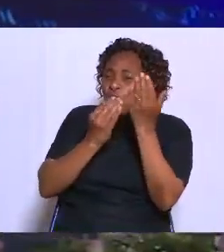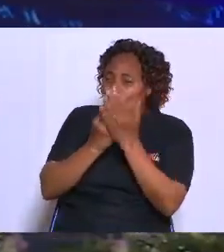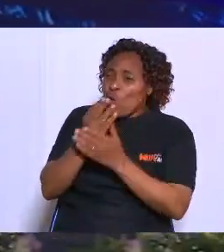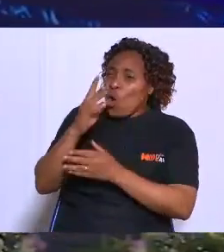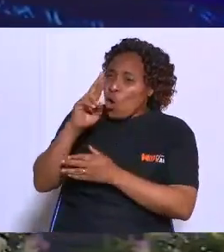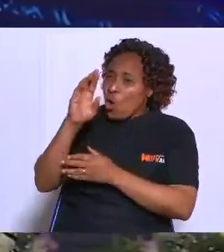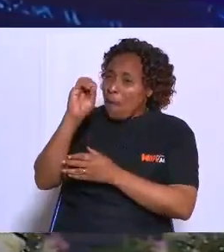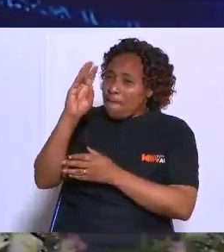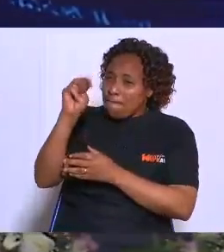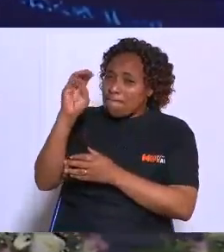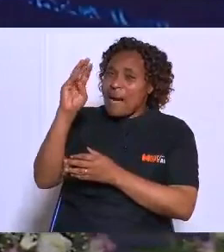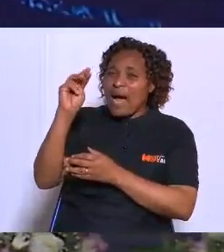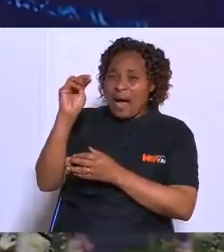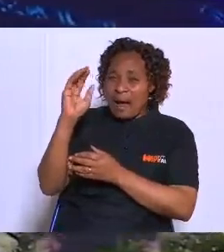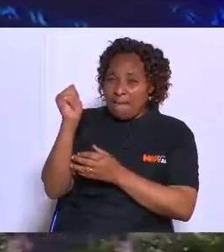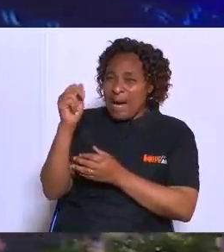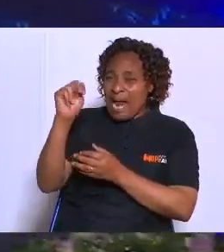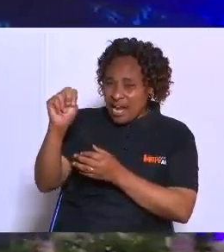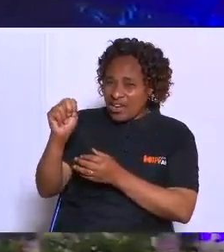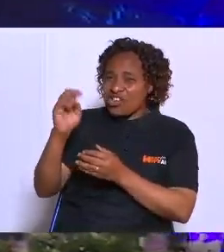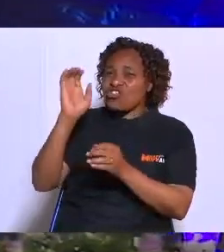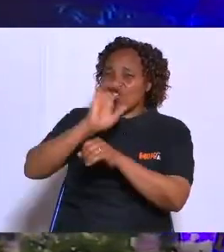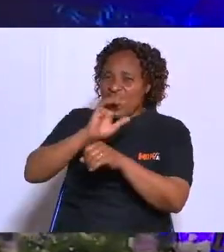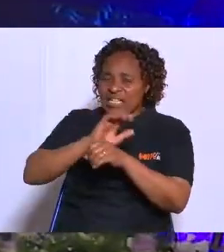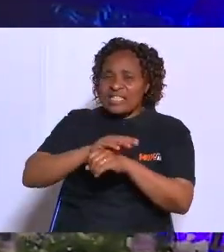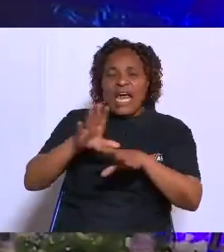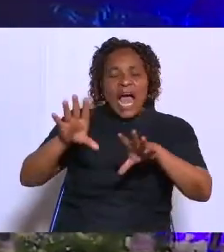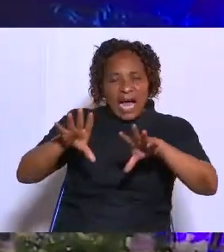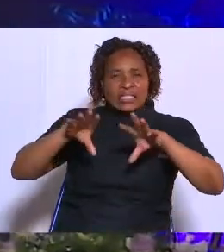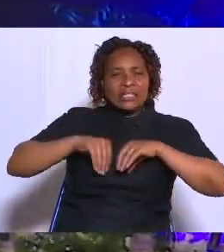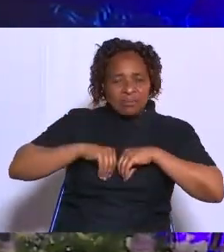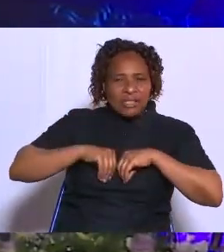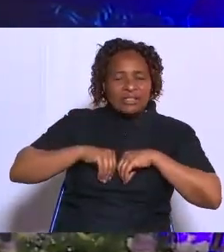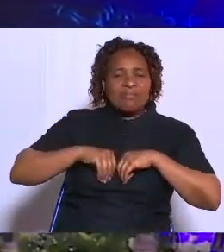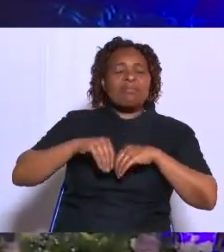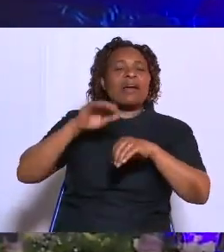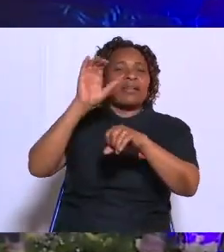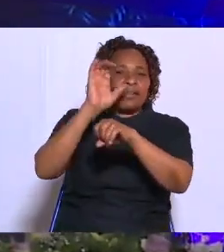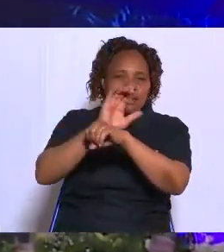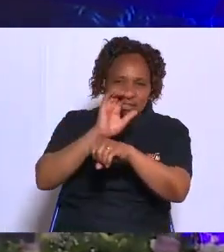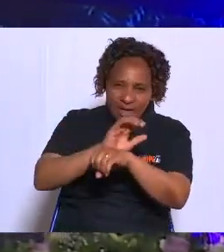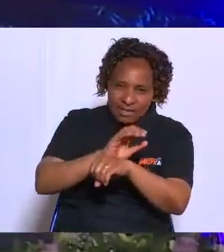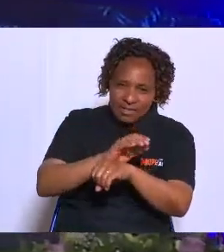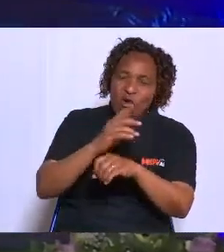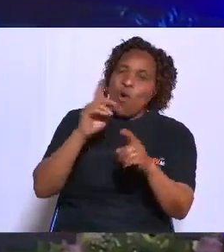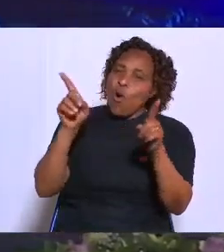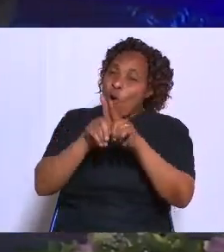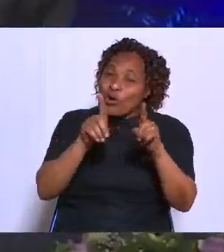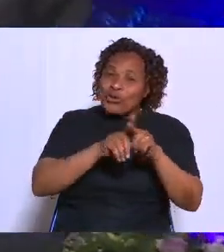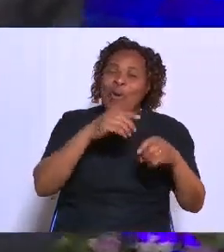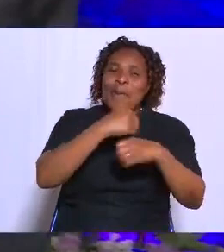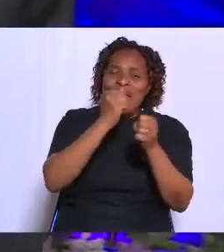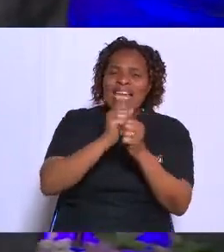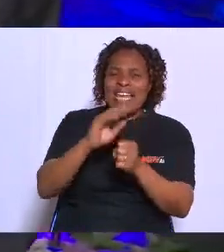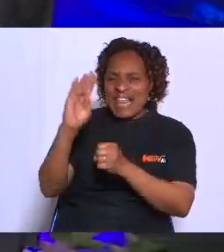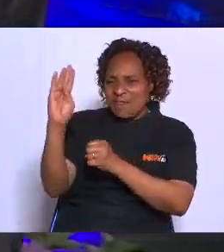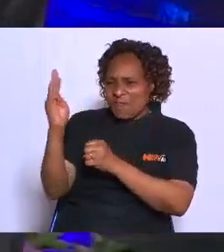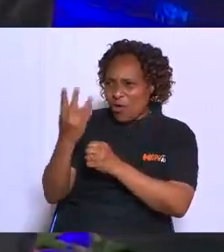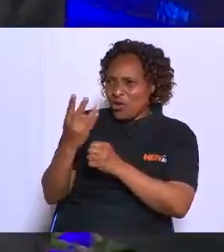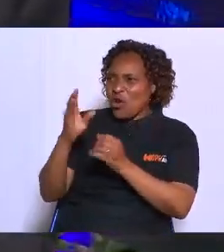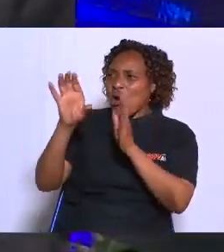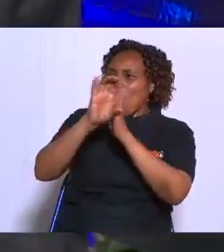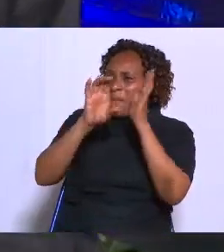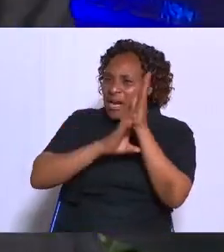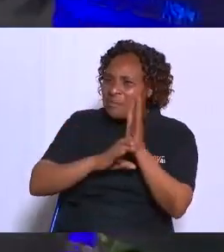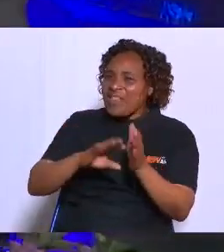Church is acknowledged by the church also making the fourth Commandment the